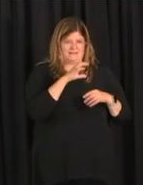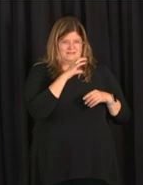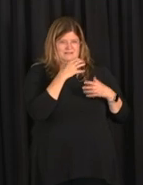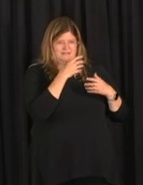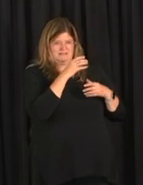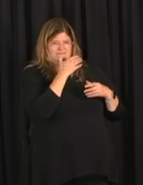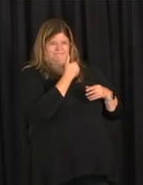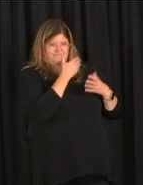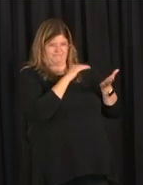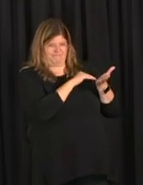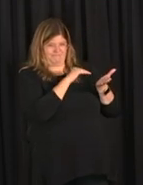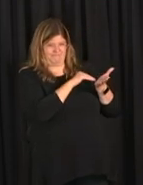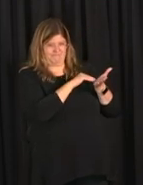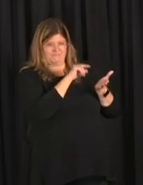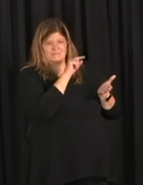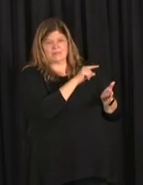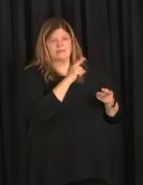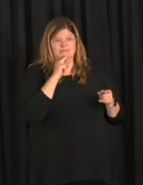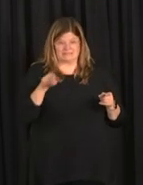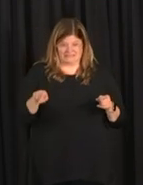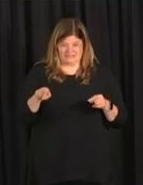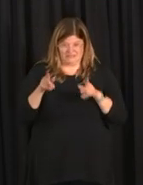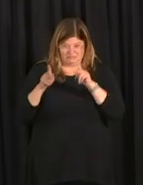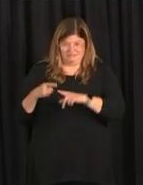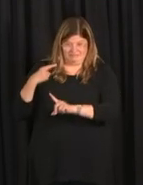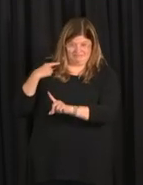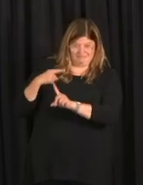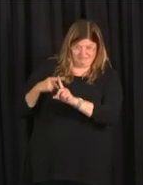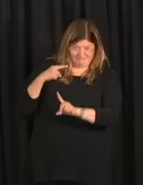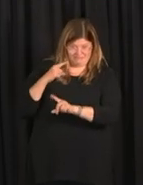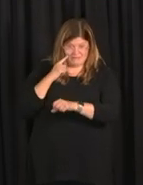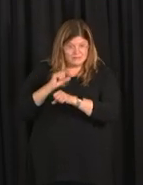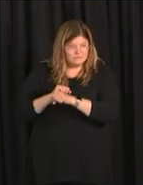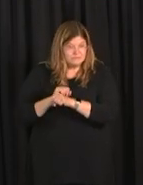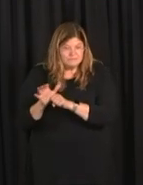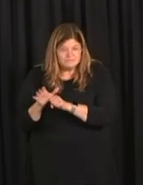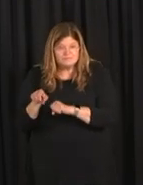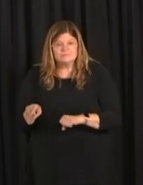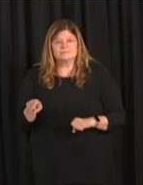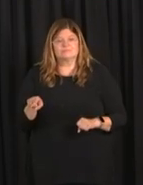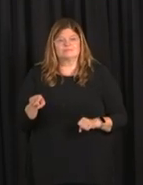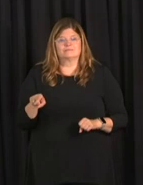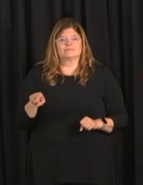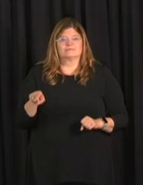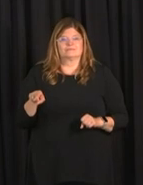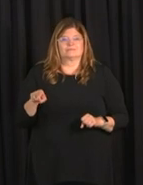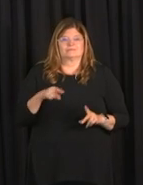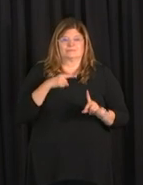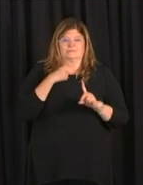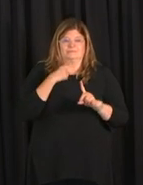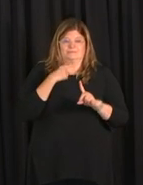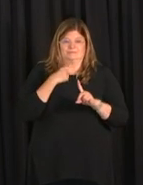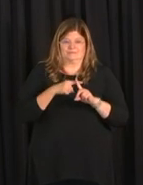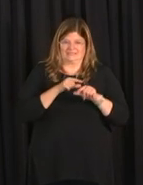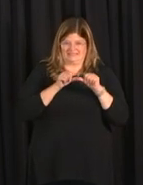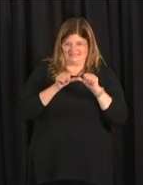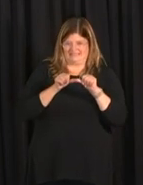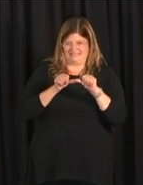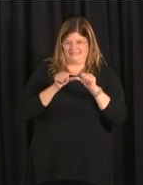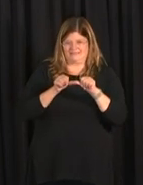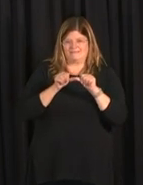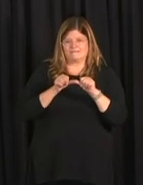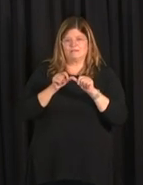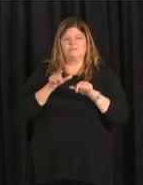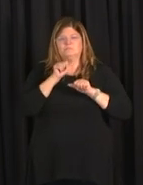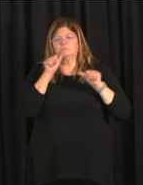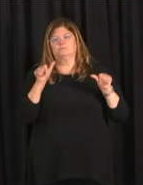provider that this individual has tested positive for COVID-19, the positive case has consistently